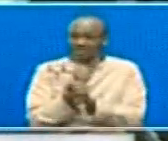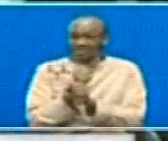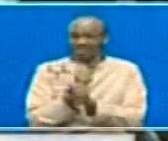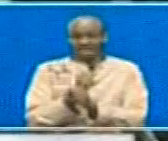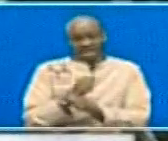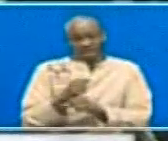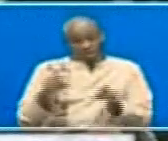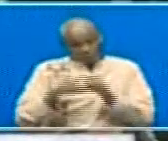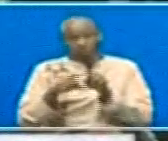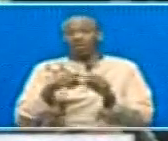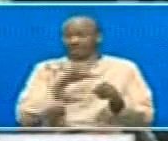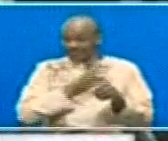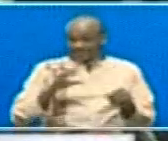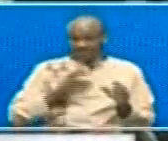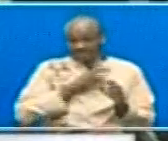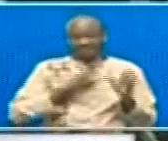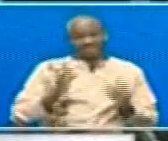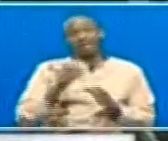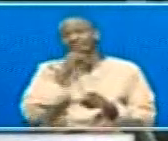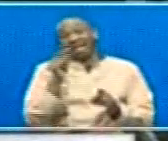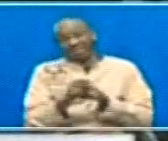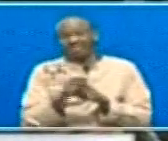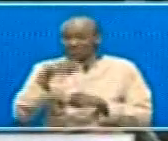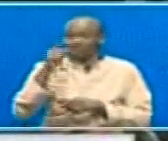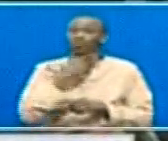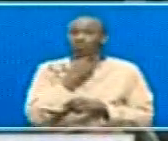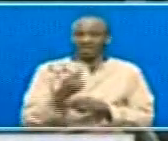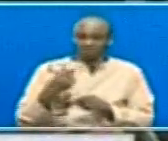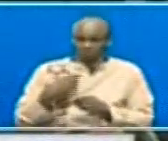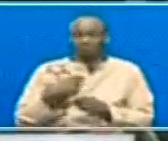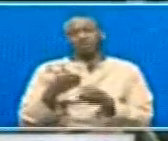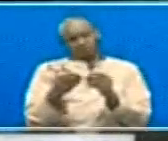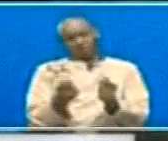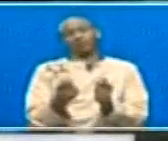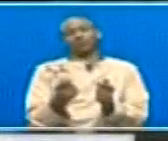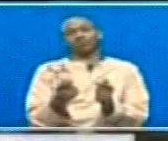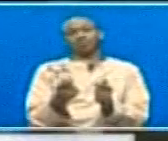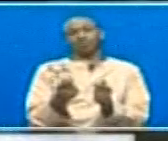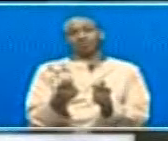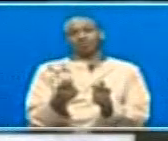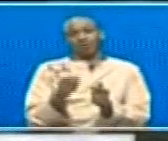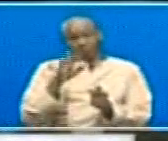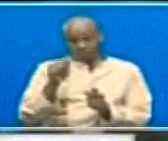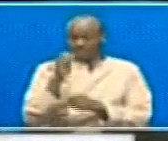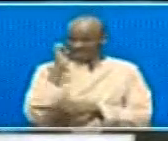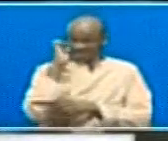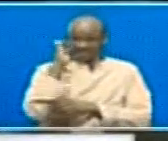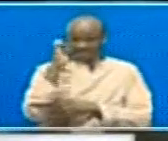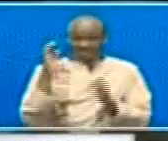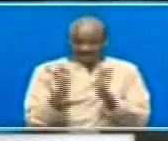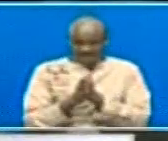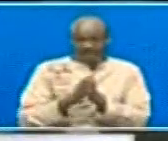our Christian brothers are trying to handle extremism from the evangelists and